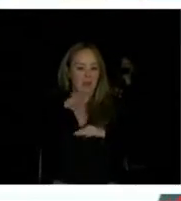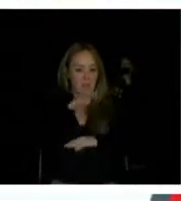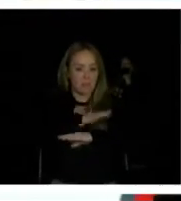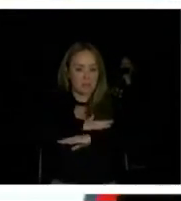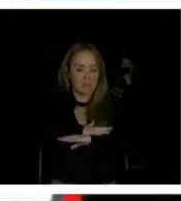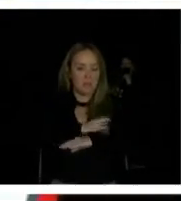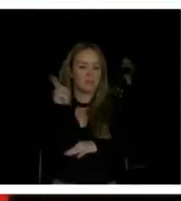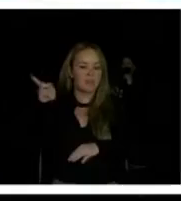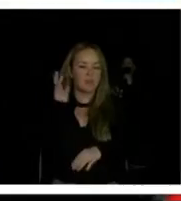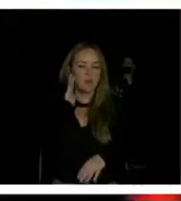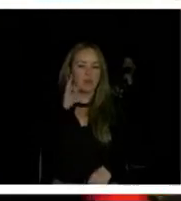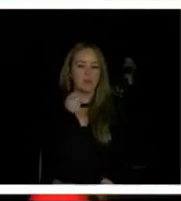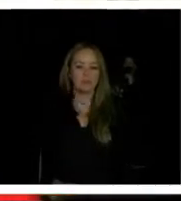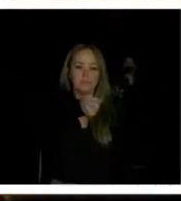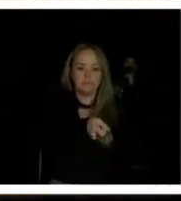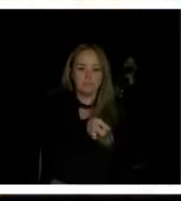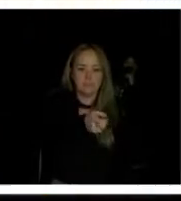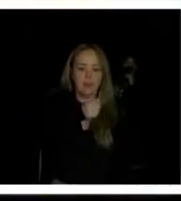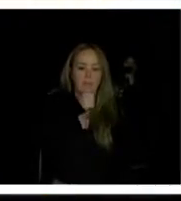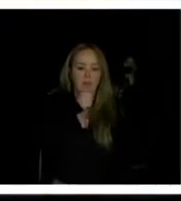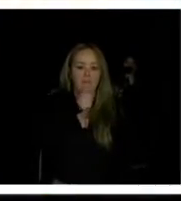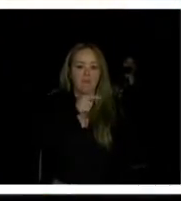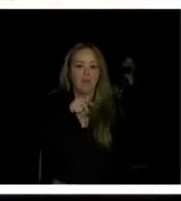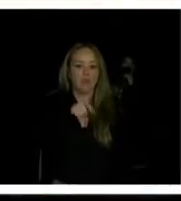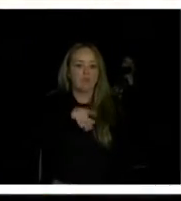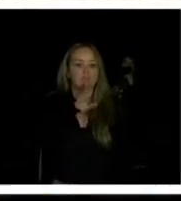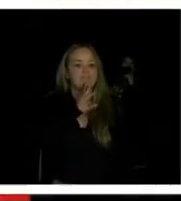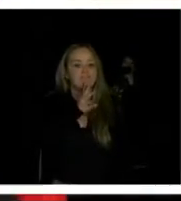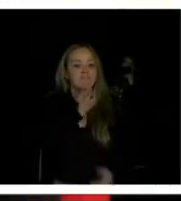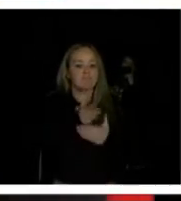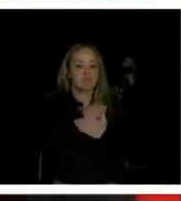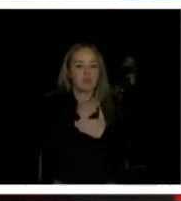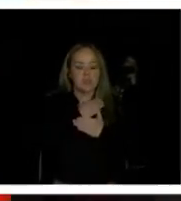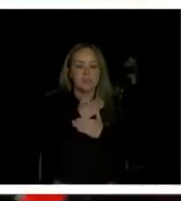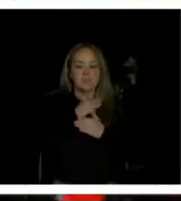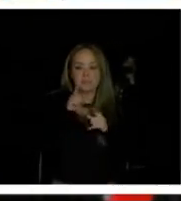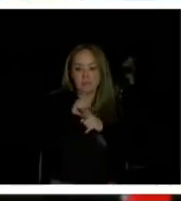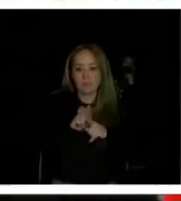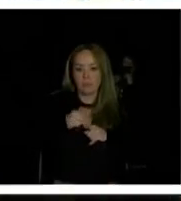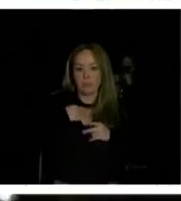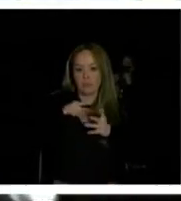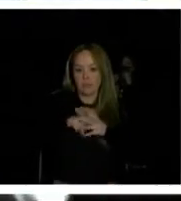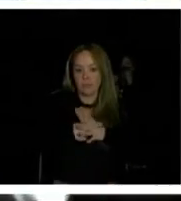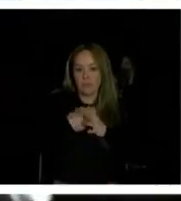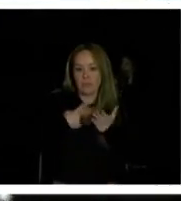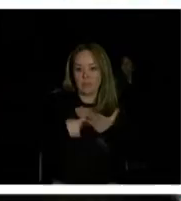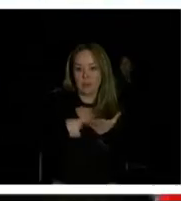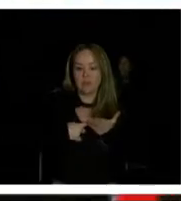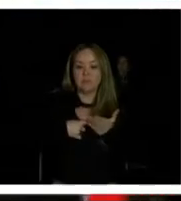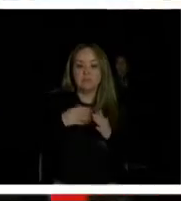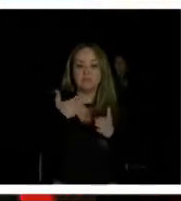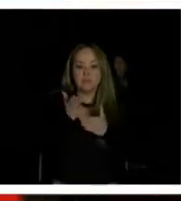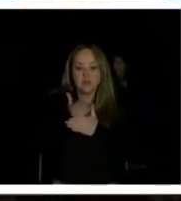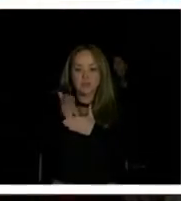to you with a microphone so that you can share. And so as we share out, again, I want you all